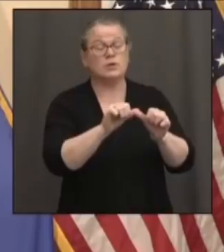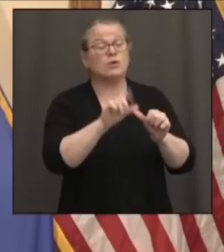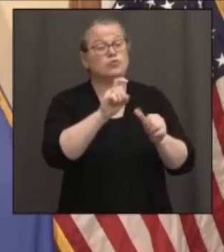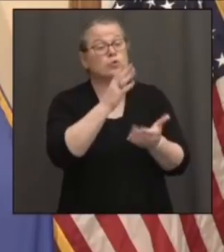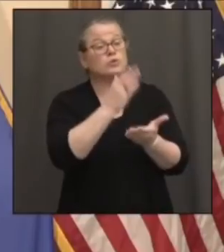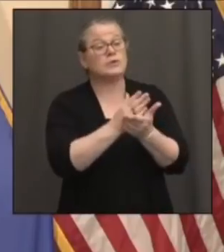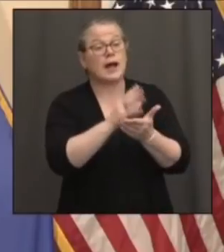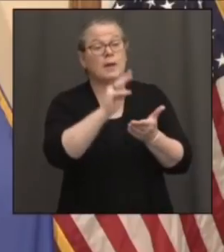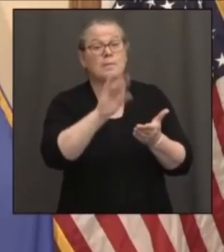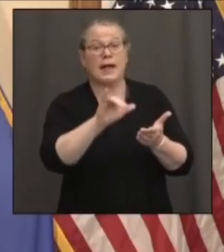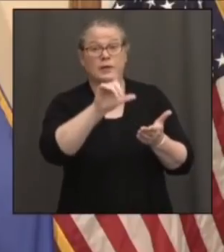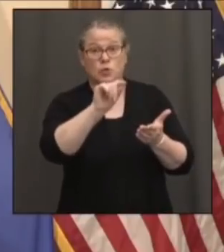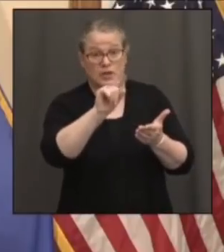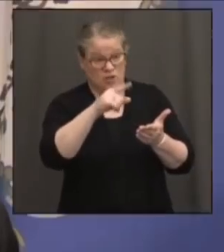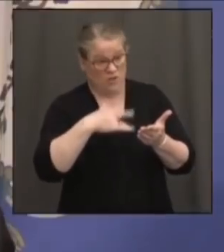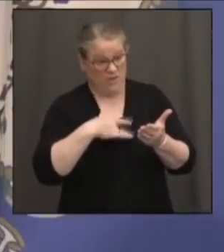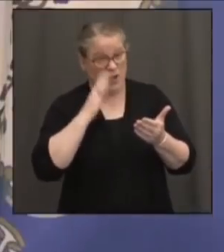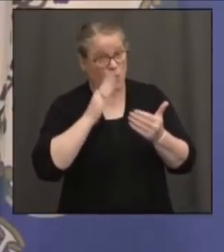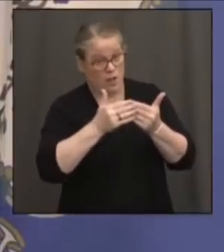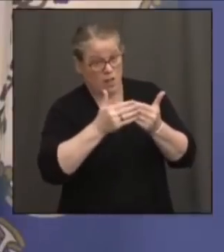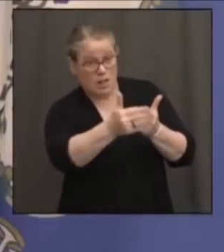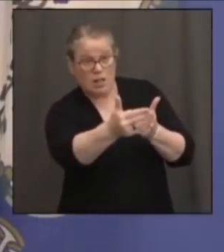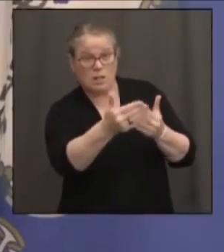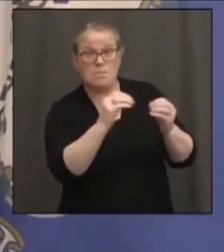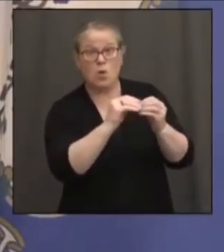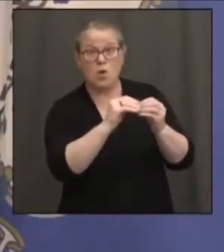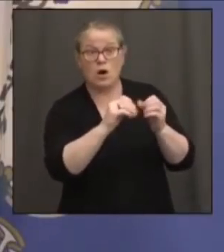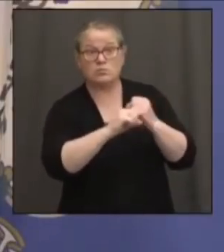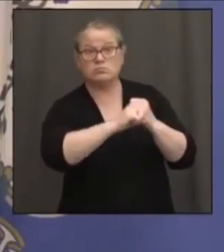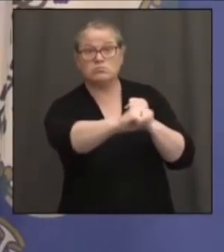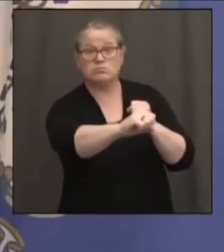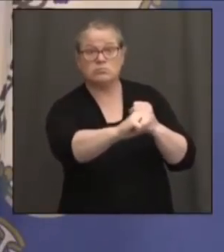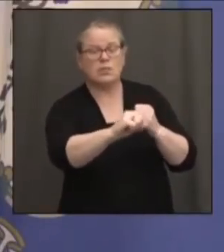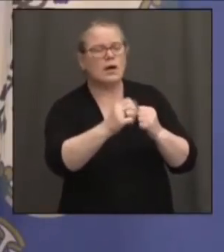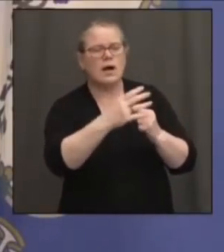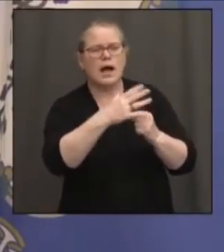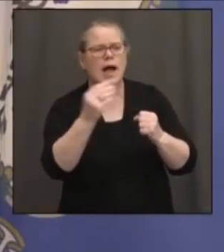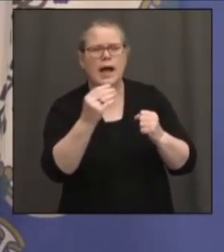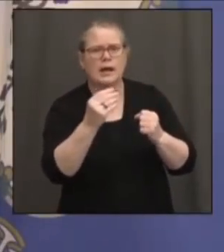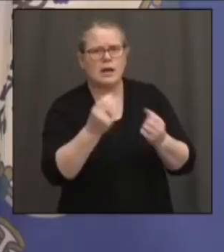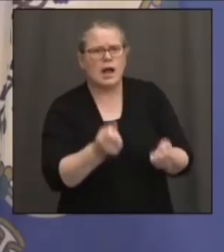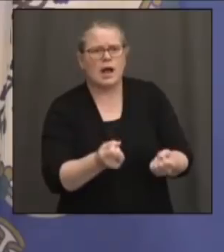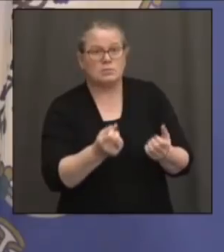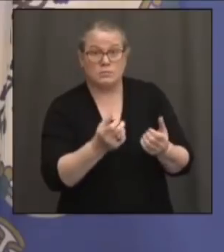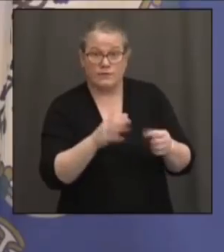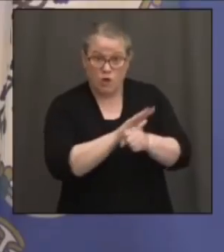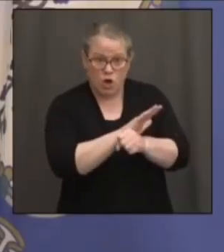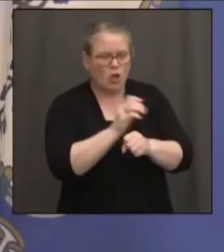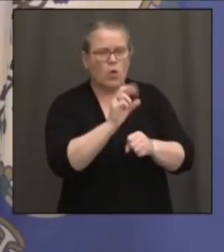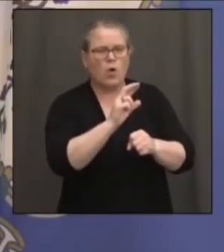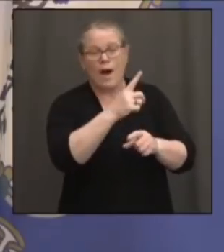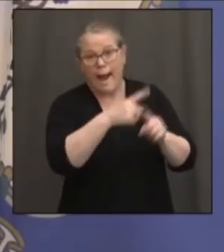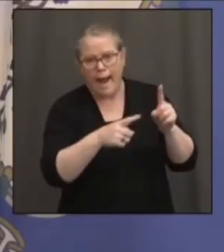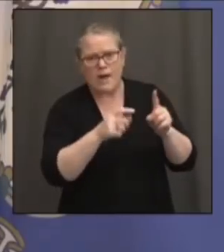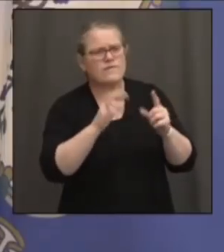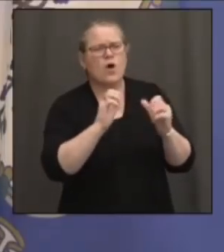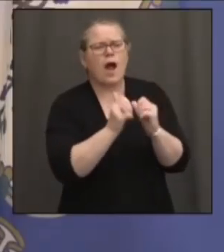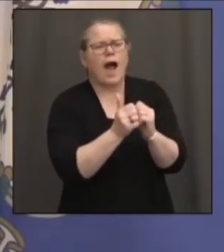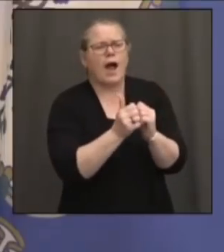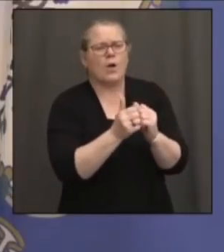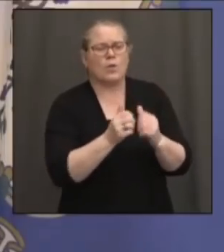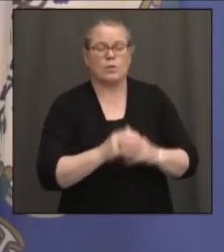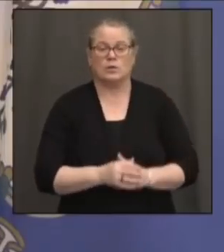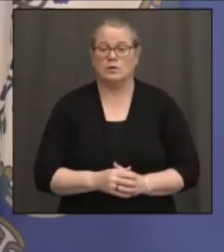will? Well, Hugh, to a large degree, that's really at the discretion of the